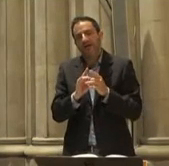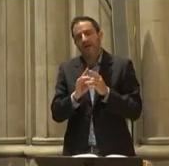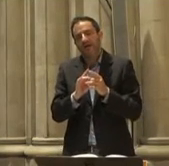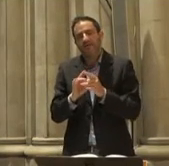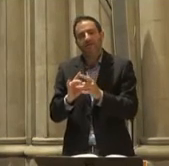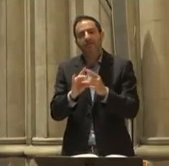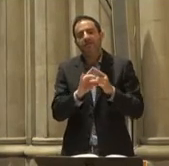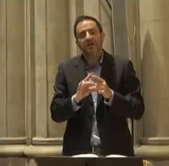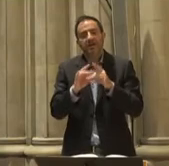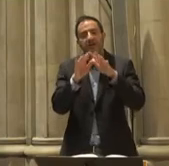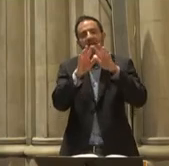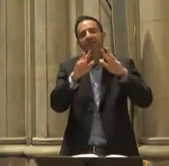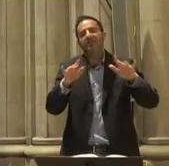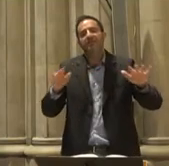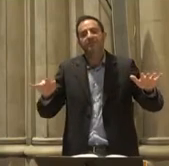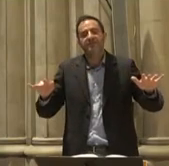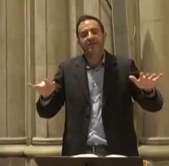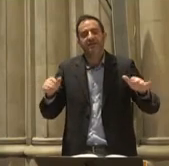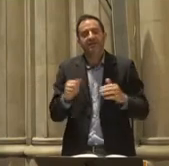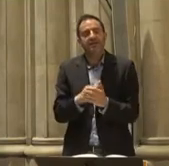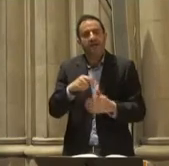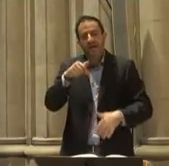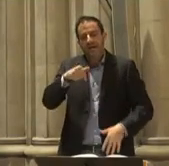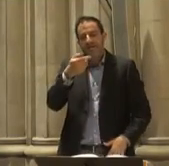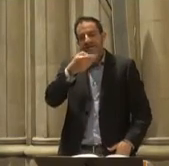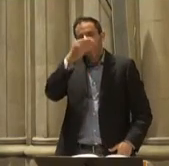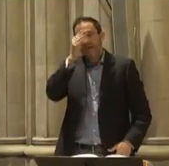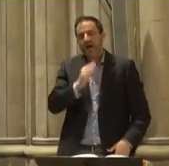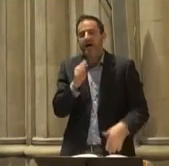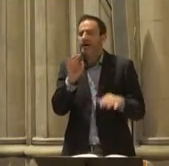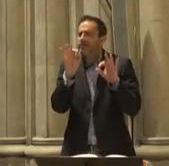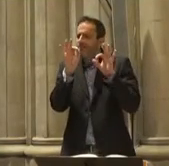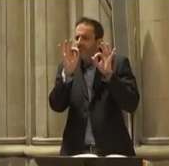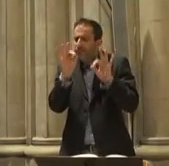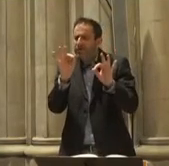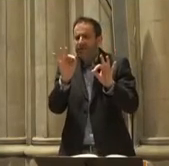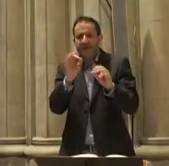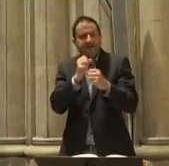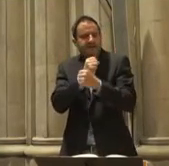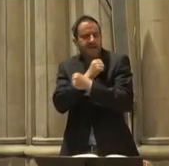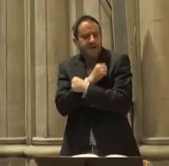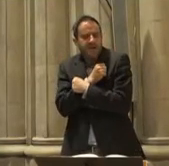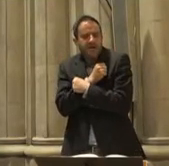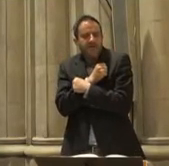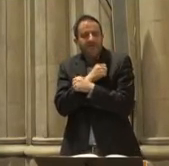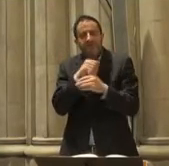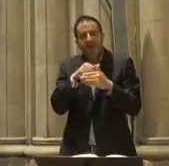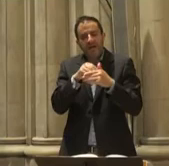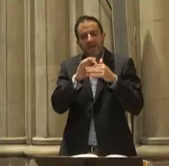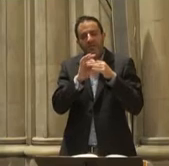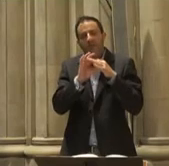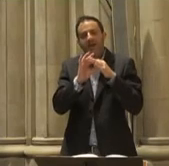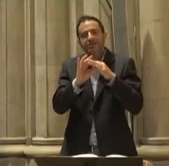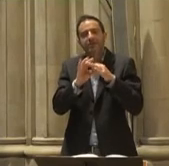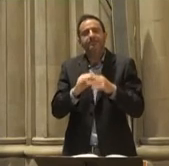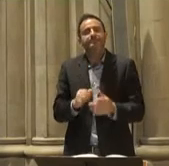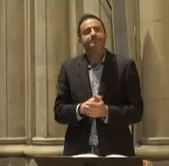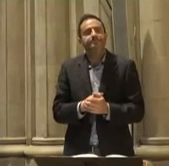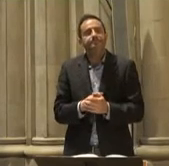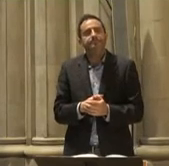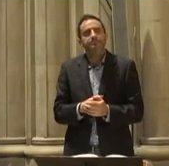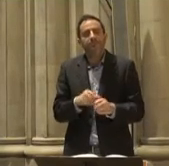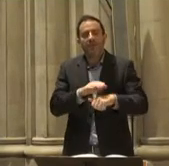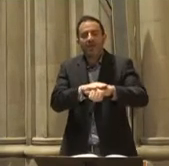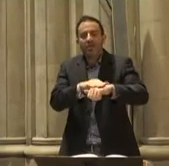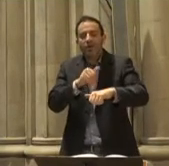in diversity, this God of perfect love in relationship, whoever